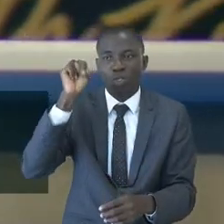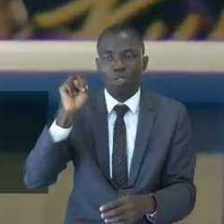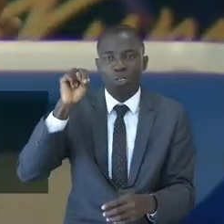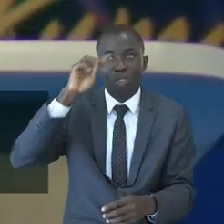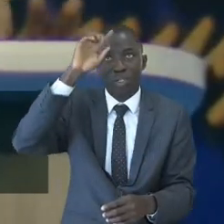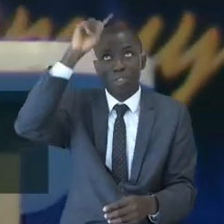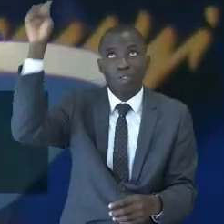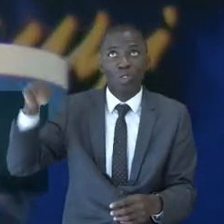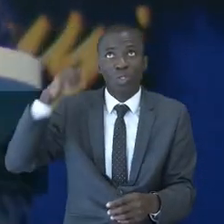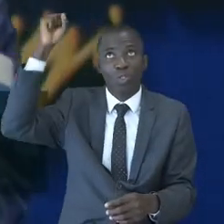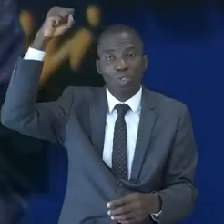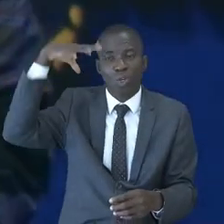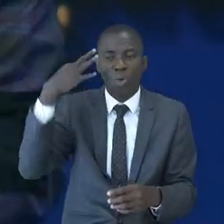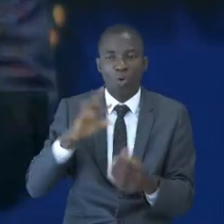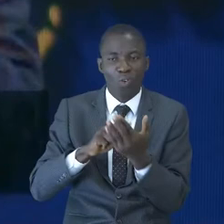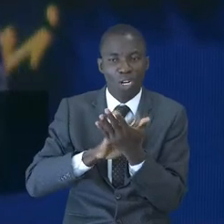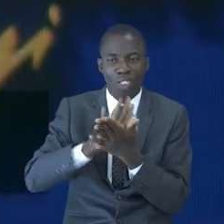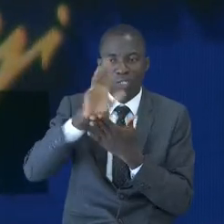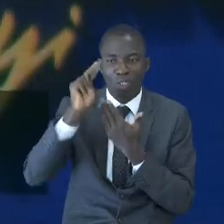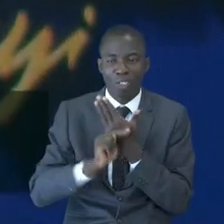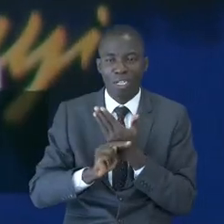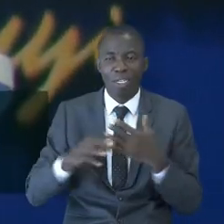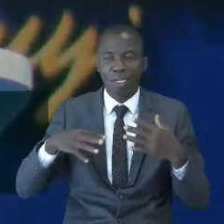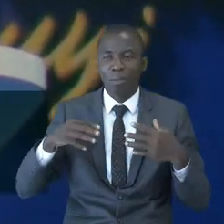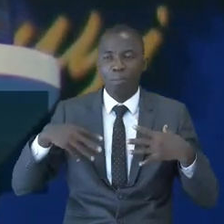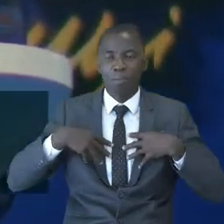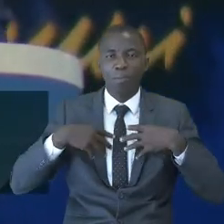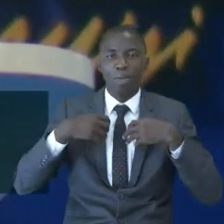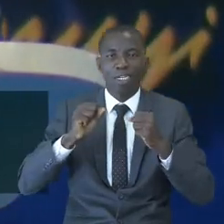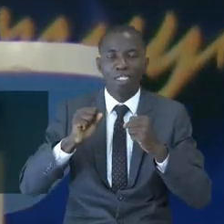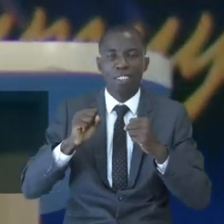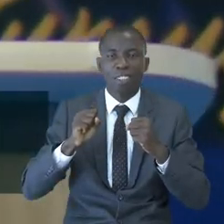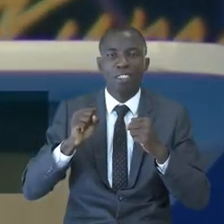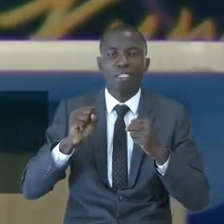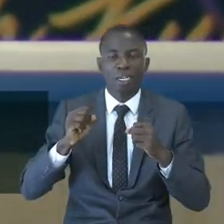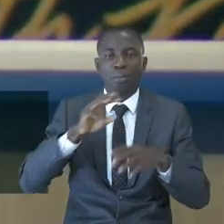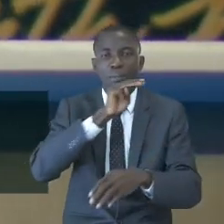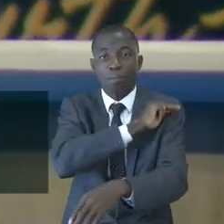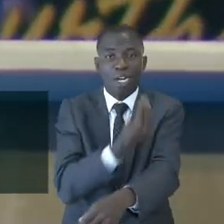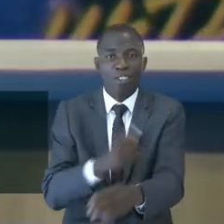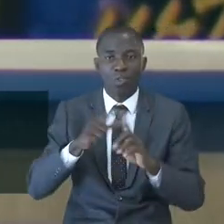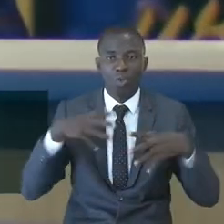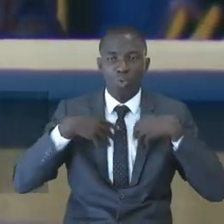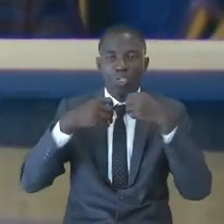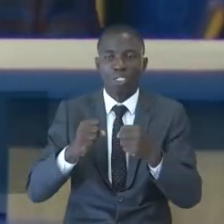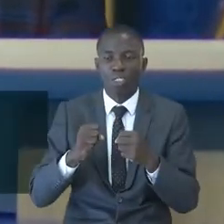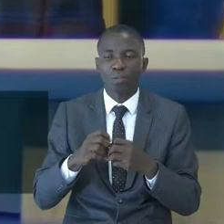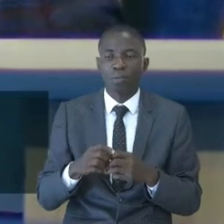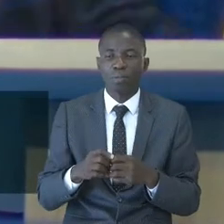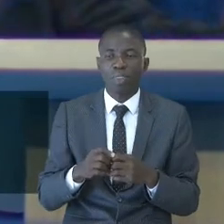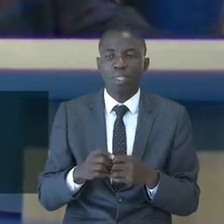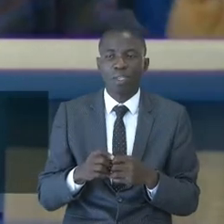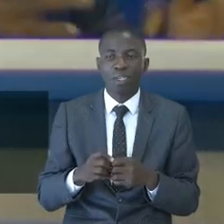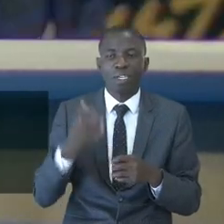of Righteousness, mighty to heal. Now, number three, the sons,